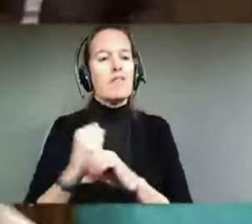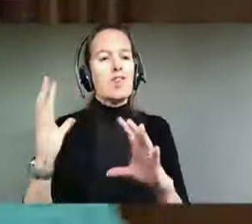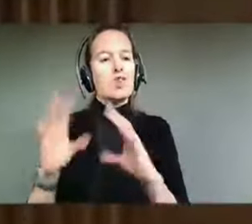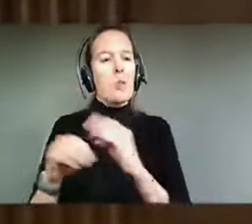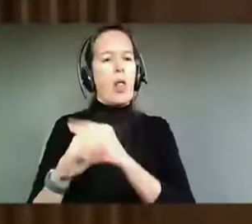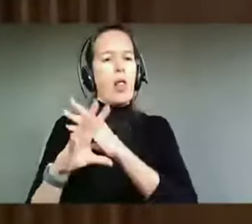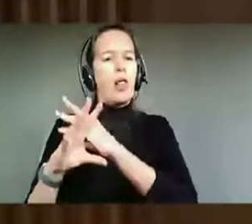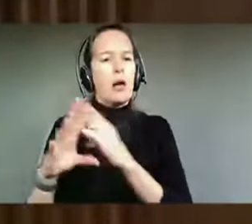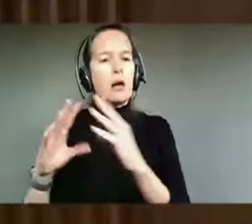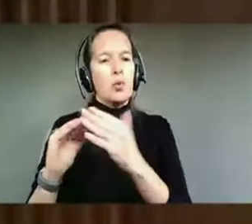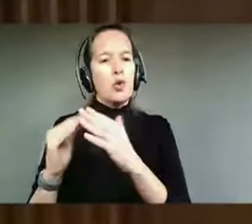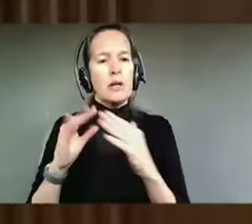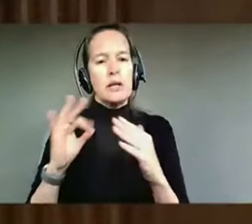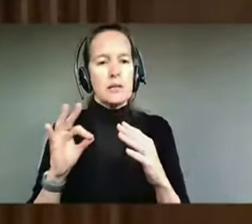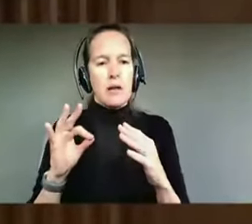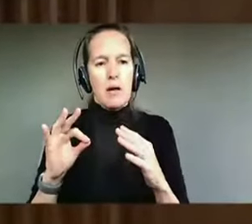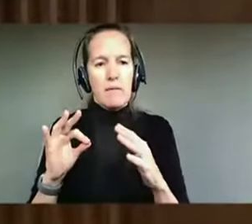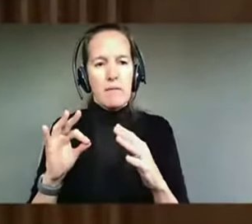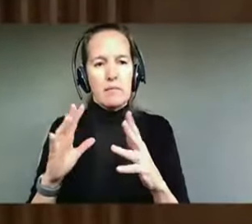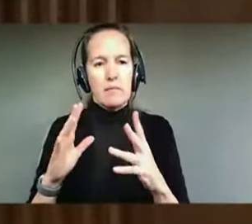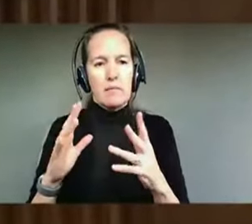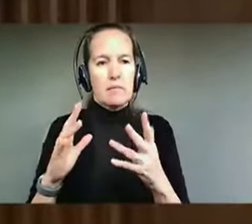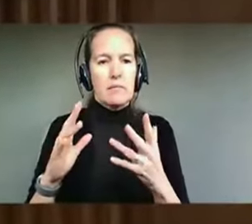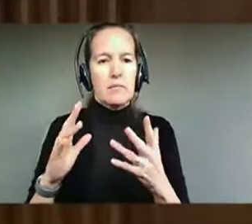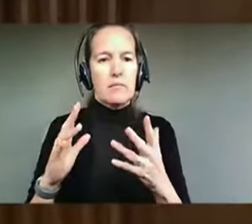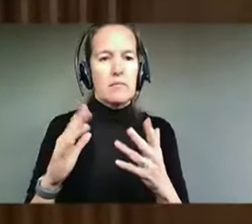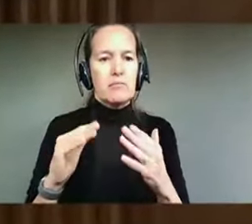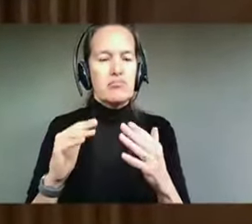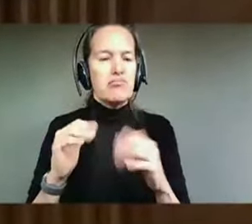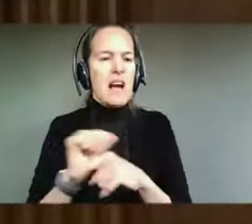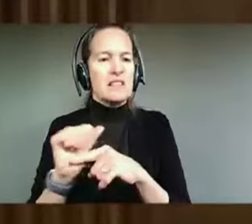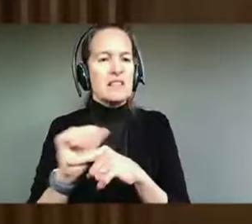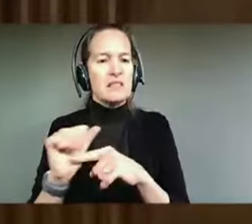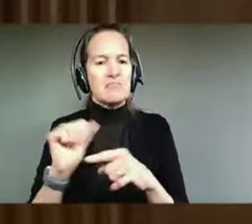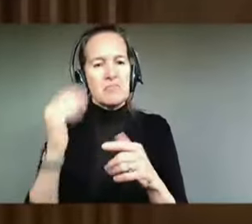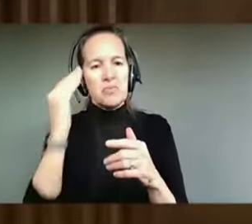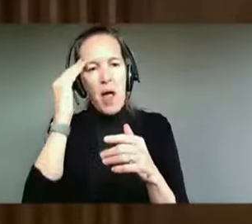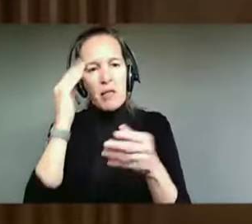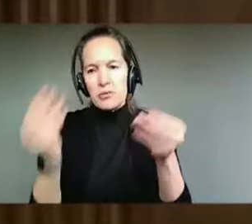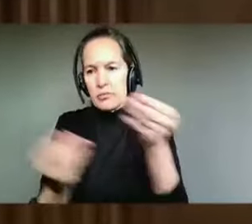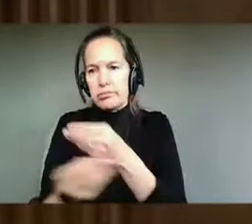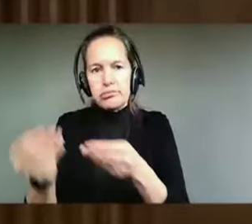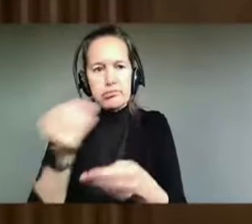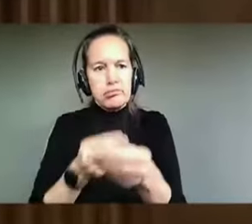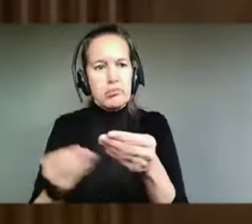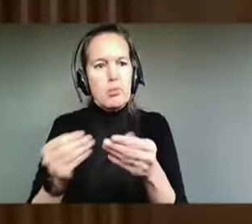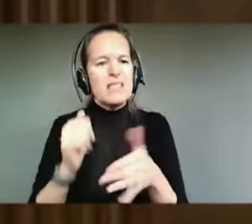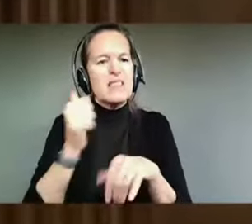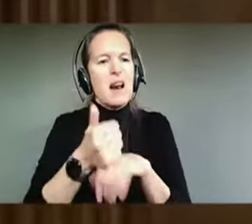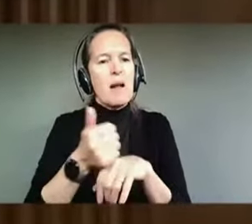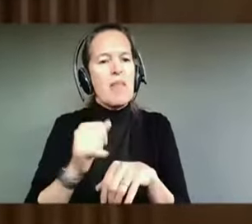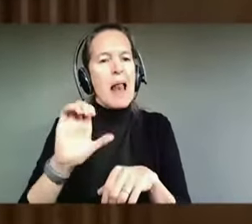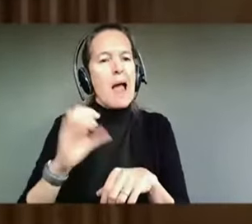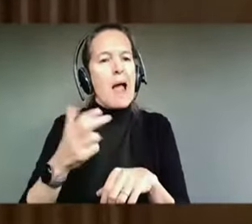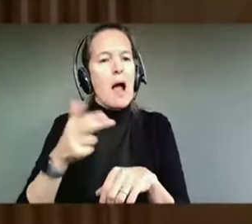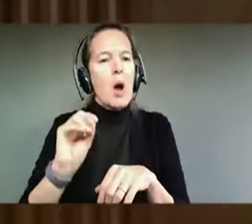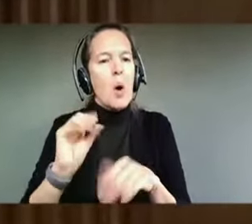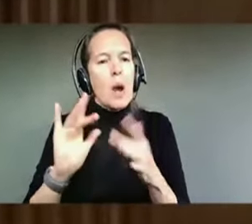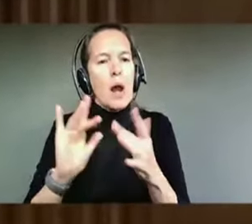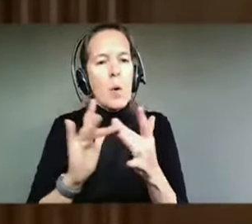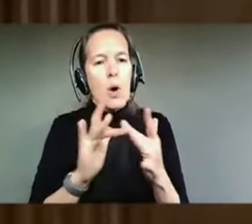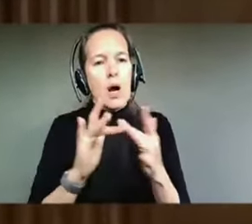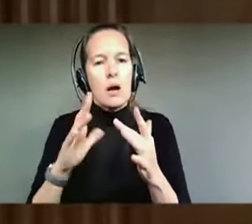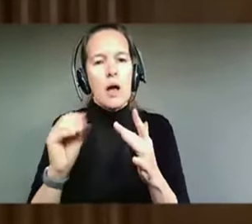accelerate peer-to-peer knowledge in a trusted community. We set up a virtual ECHO network to support the hundreds of healthcare providers across